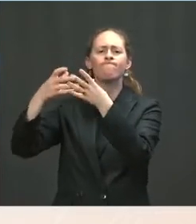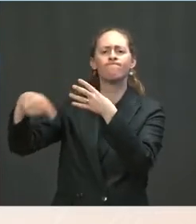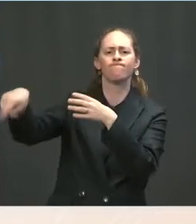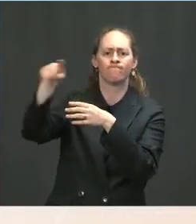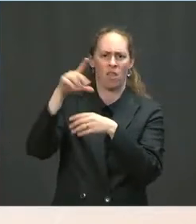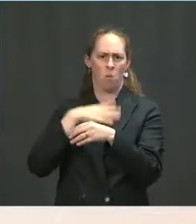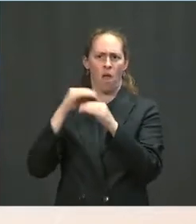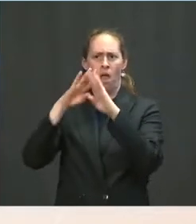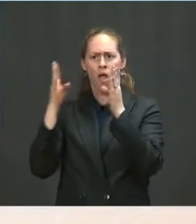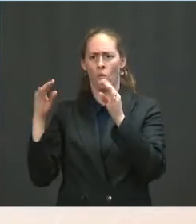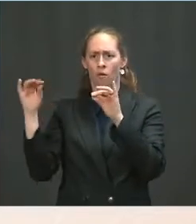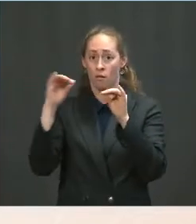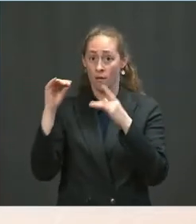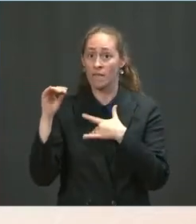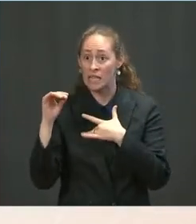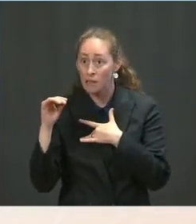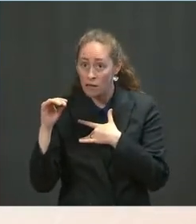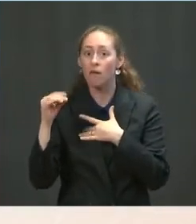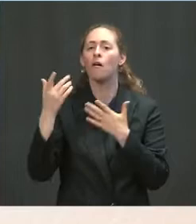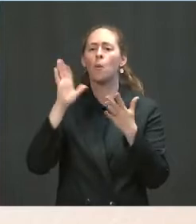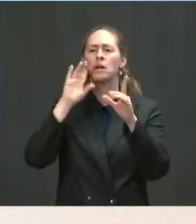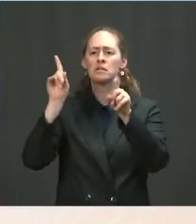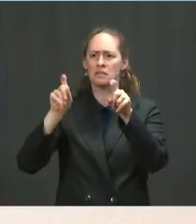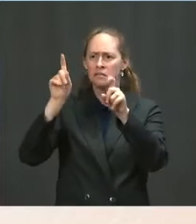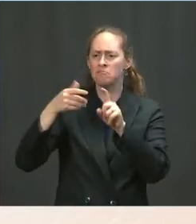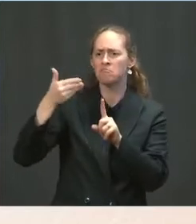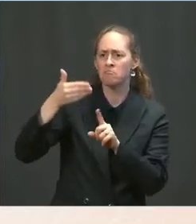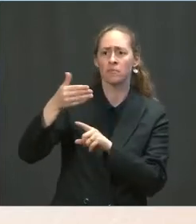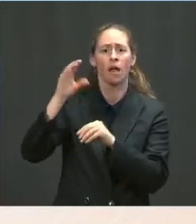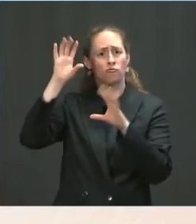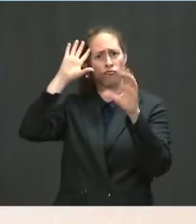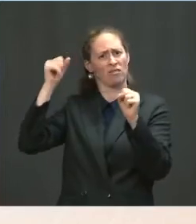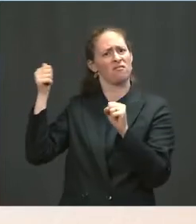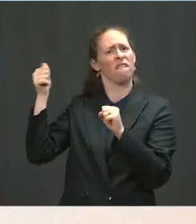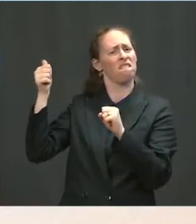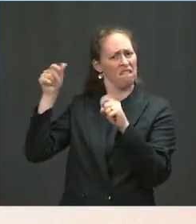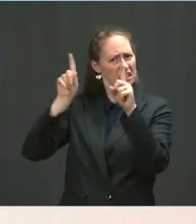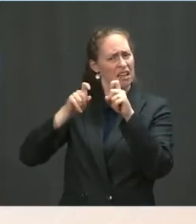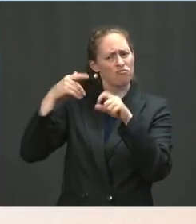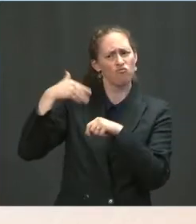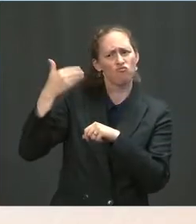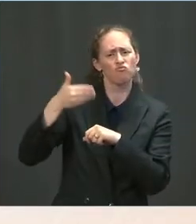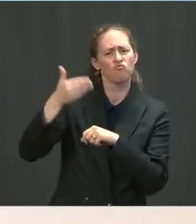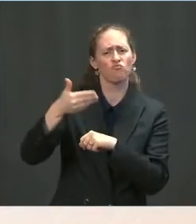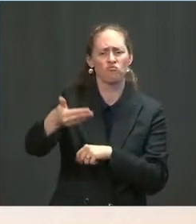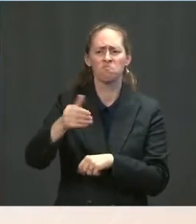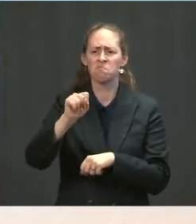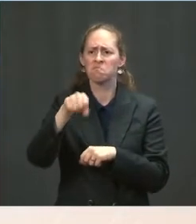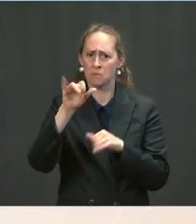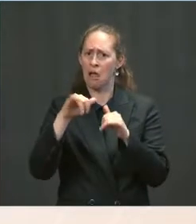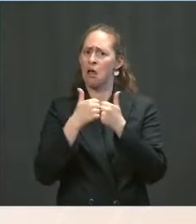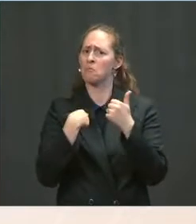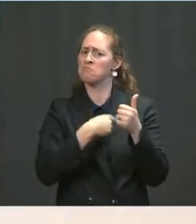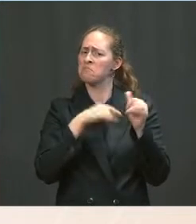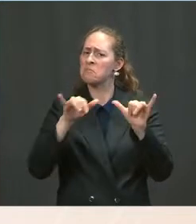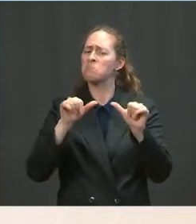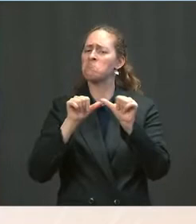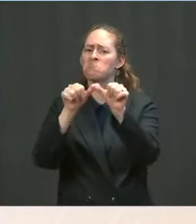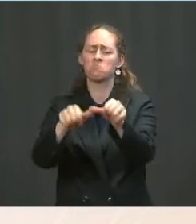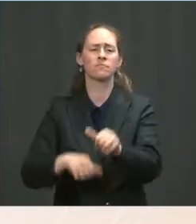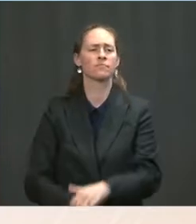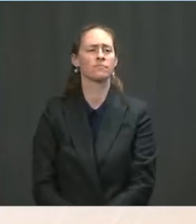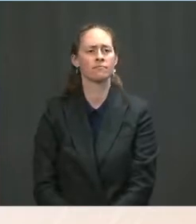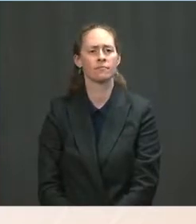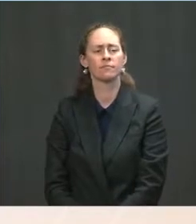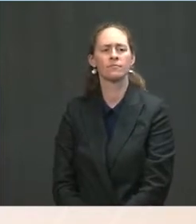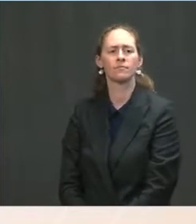does. So does the president, and so that's what we're going to. That's how we're going to continue to move So forward. when you say guidance, is that I think the current guidance